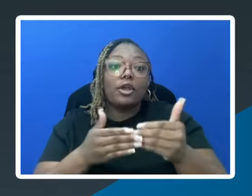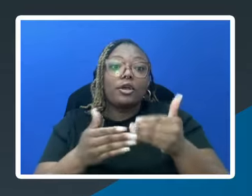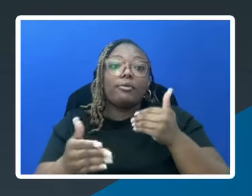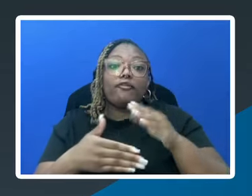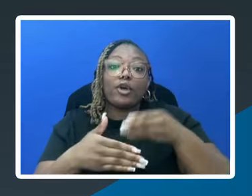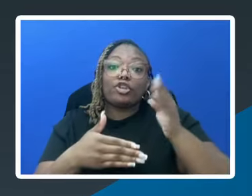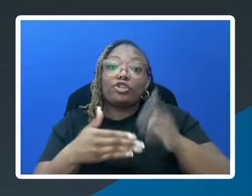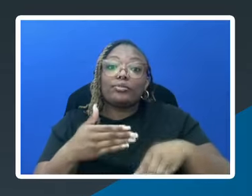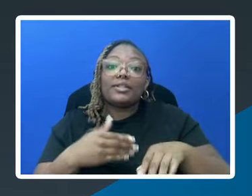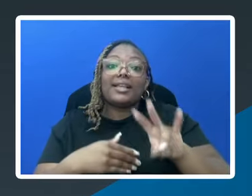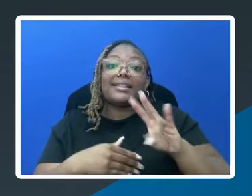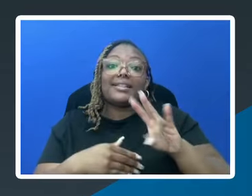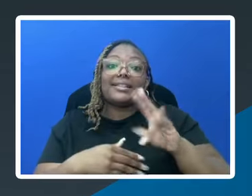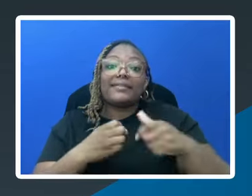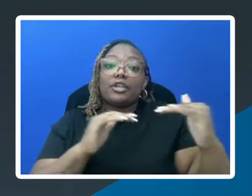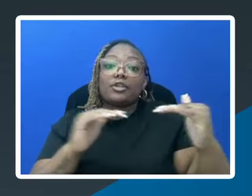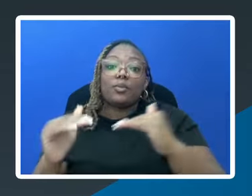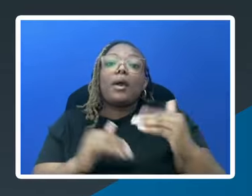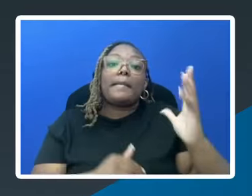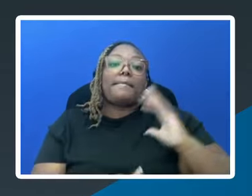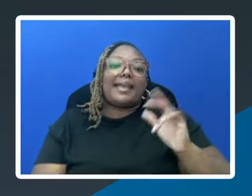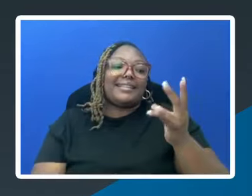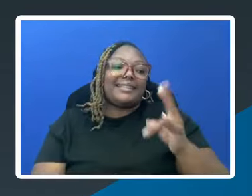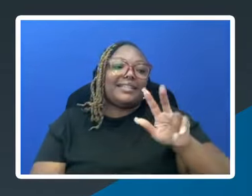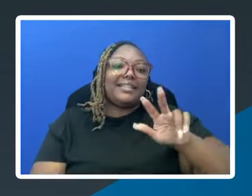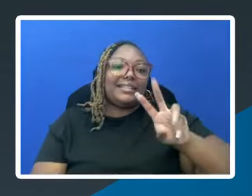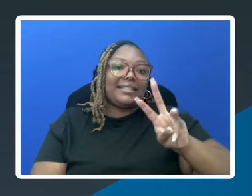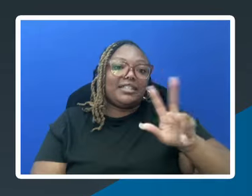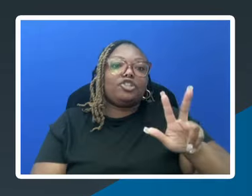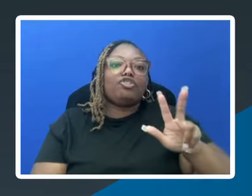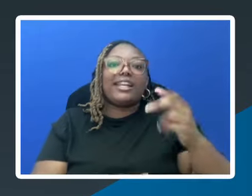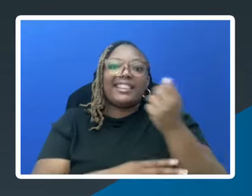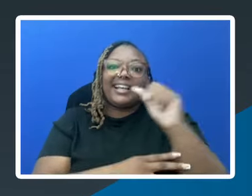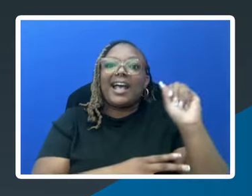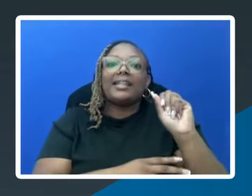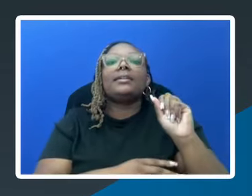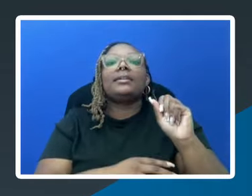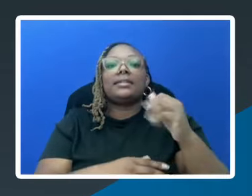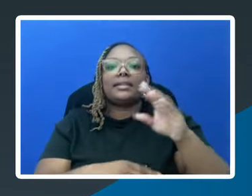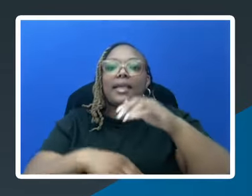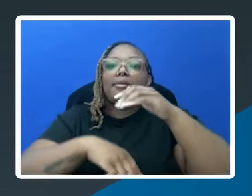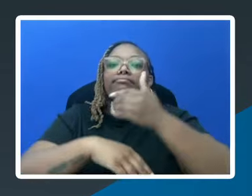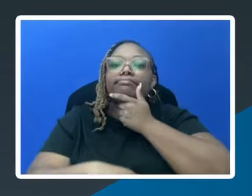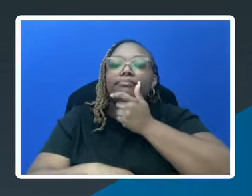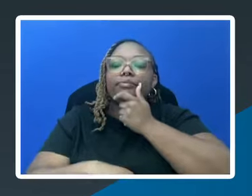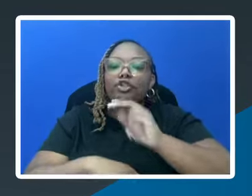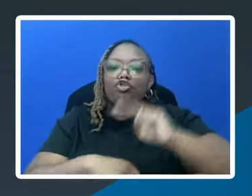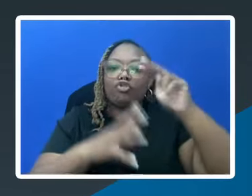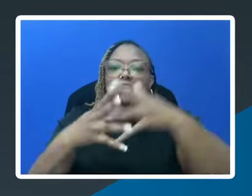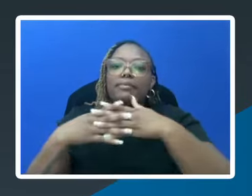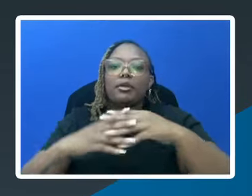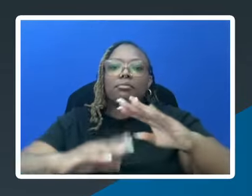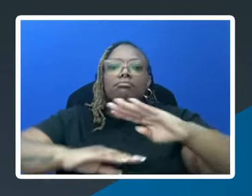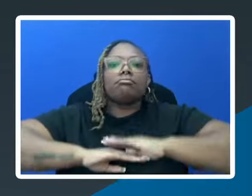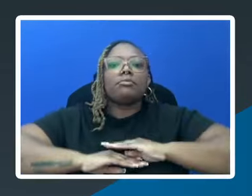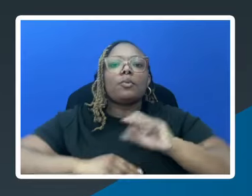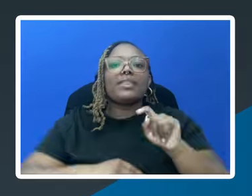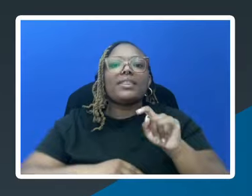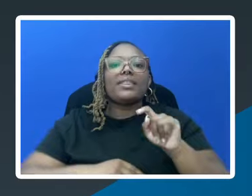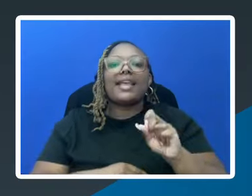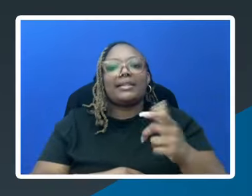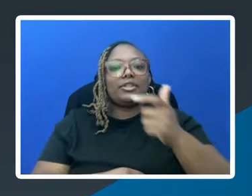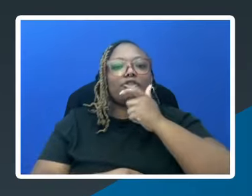War in 1763, the colonists in British North America were largely content with their status within the British Empire,